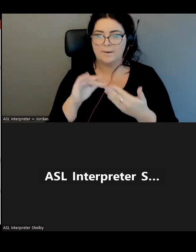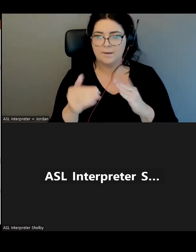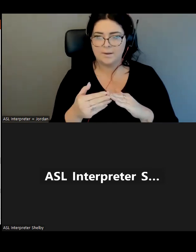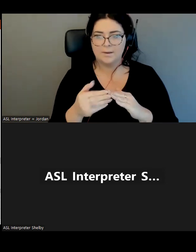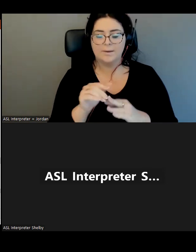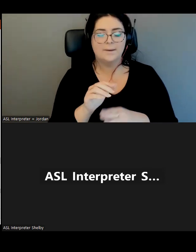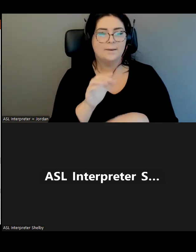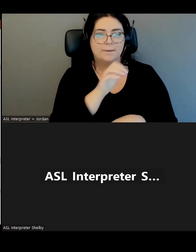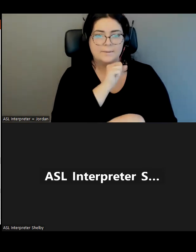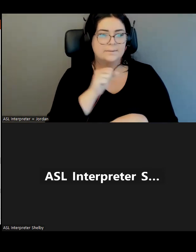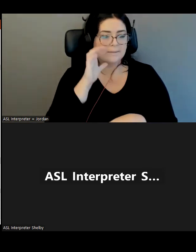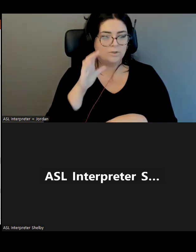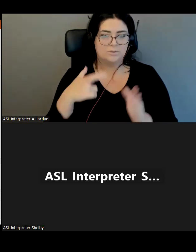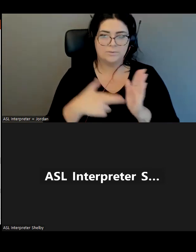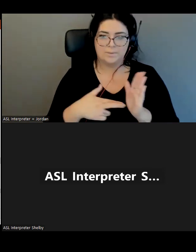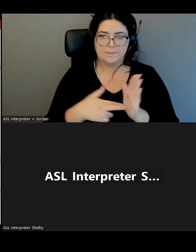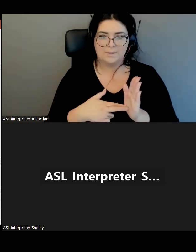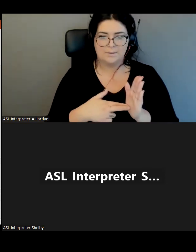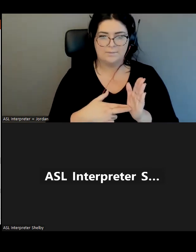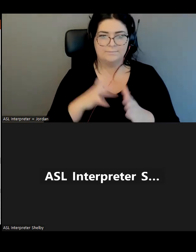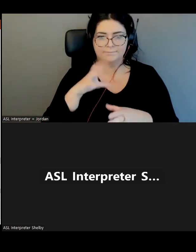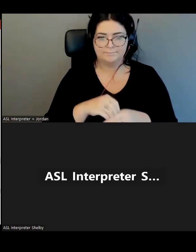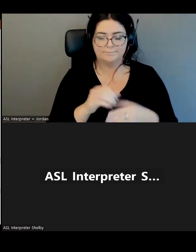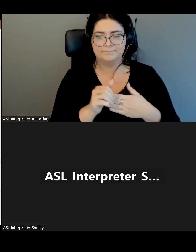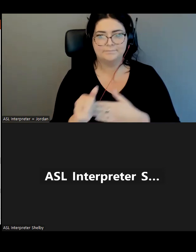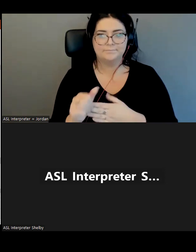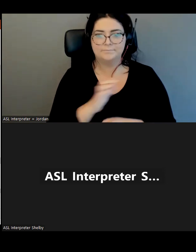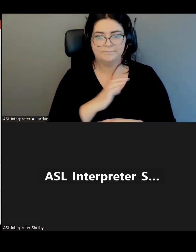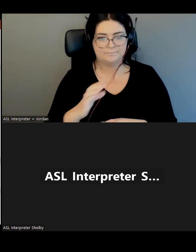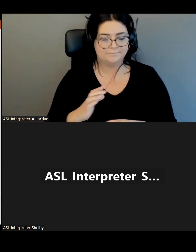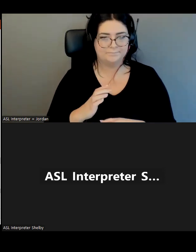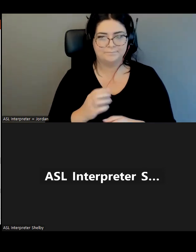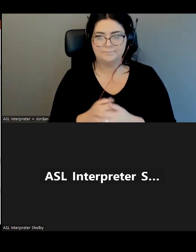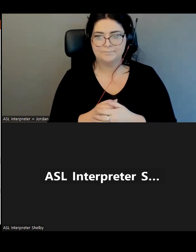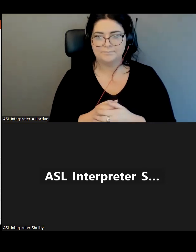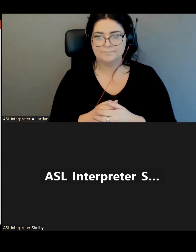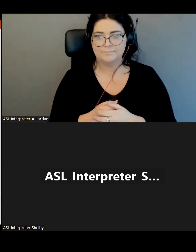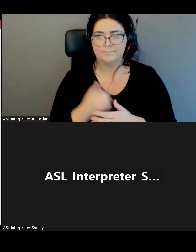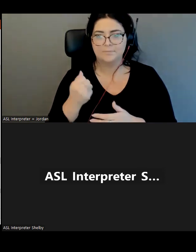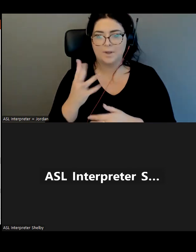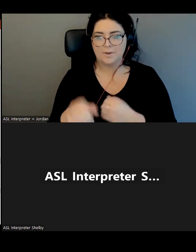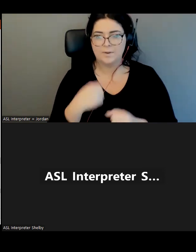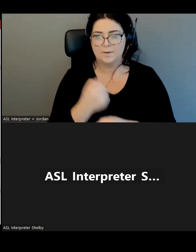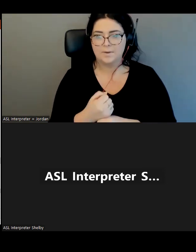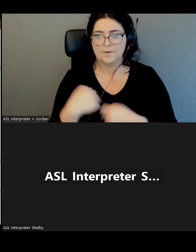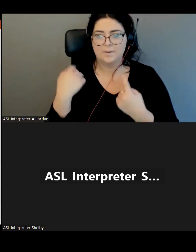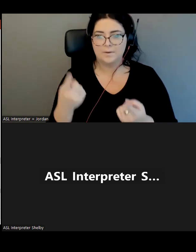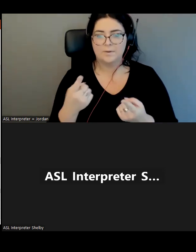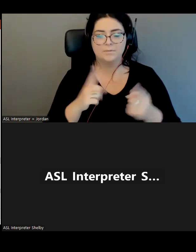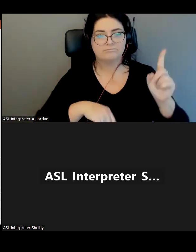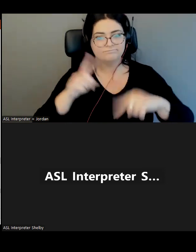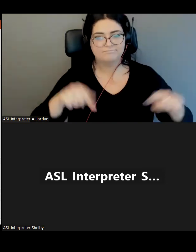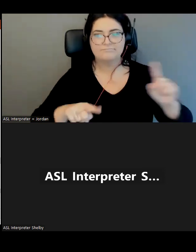seniors representative on those steering committees. And over the years, we've had a variety of different people come around the